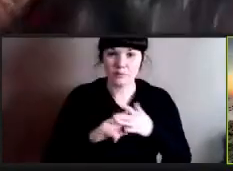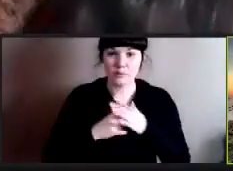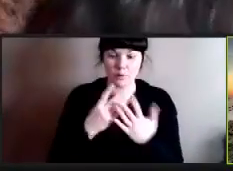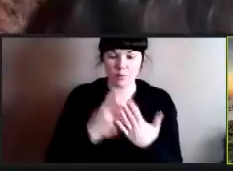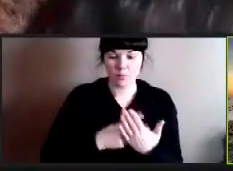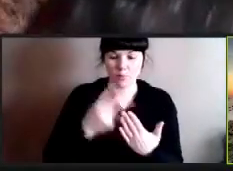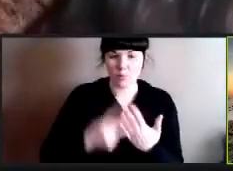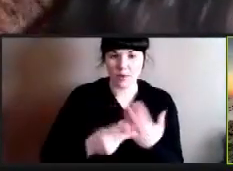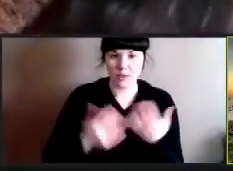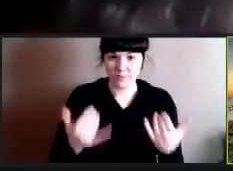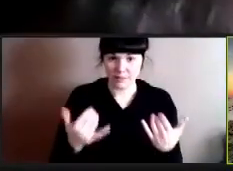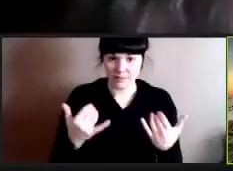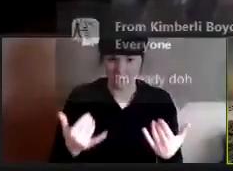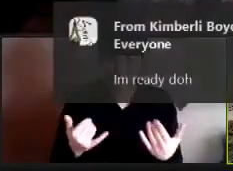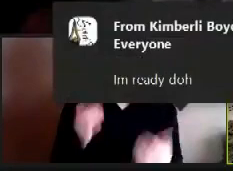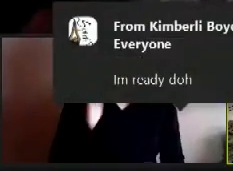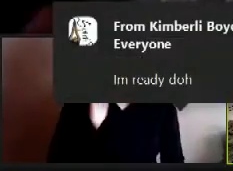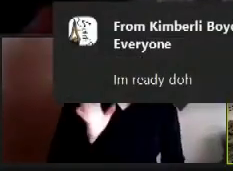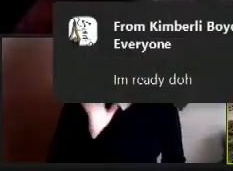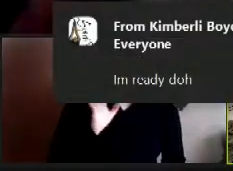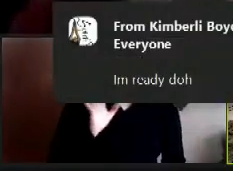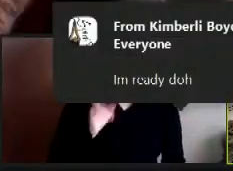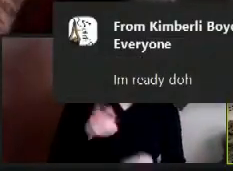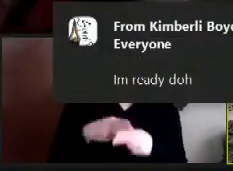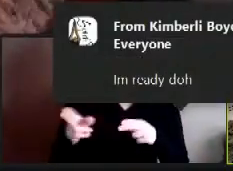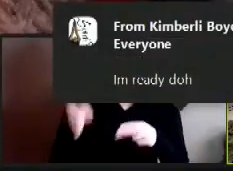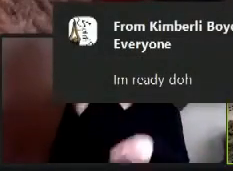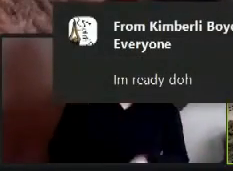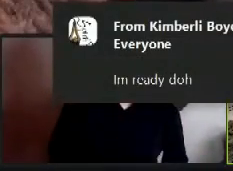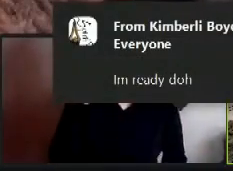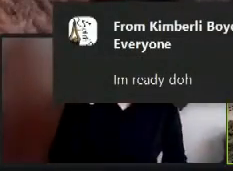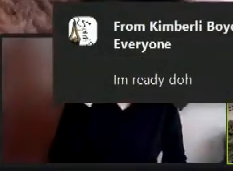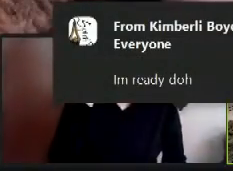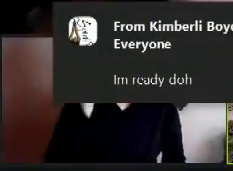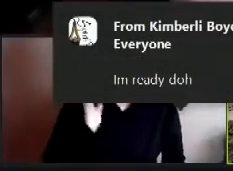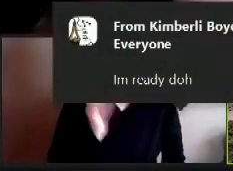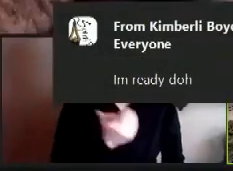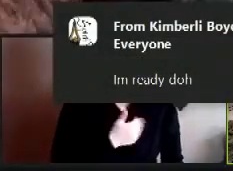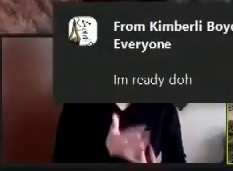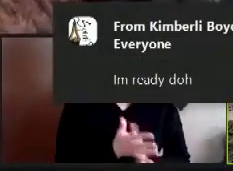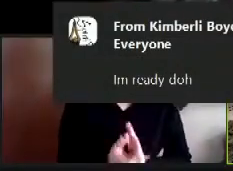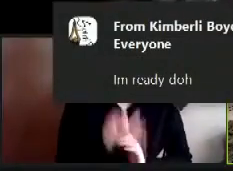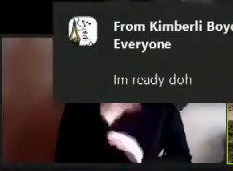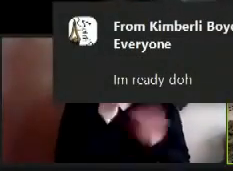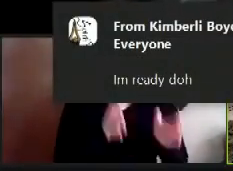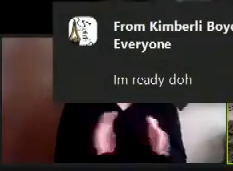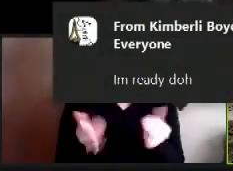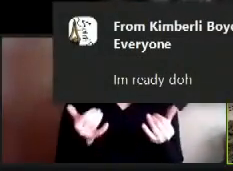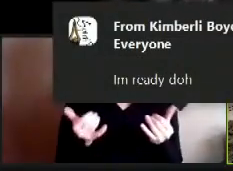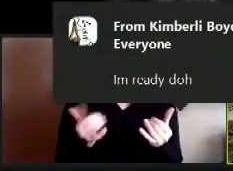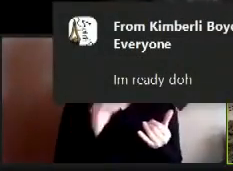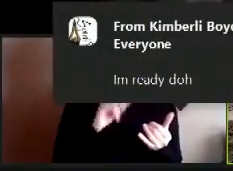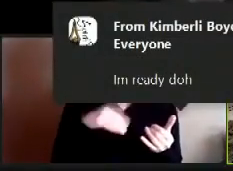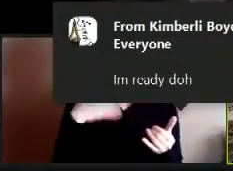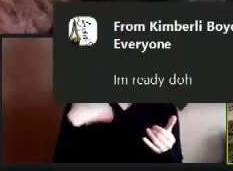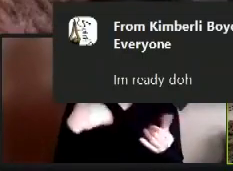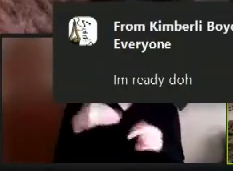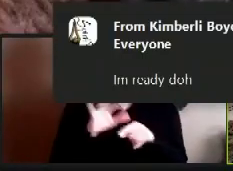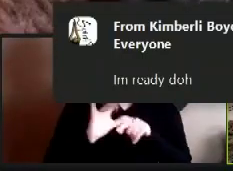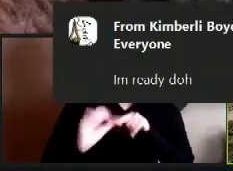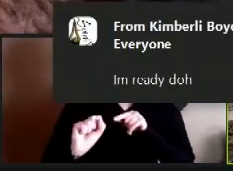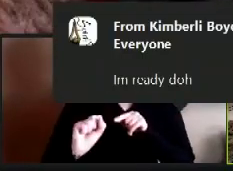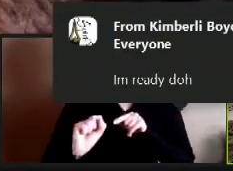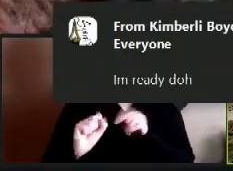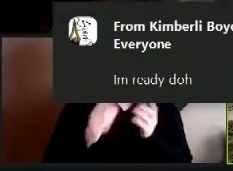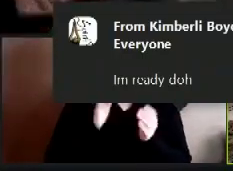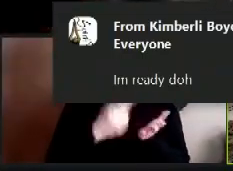have a really good lineup of amazing people that are gonna speak to us about mental health. As Terry said, you